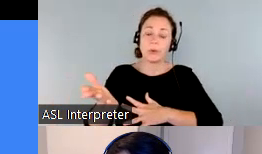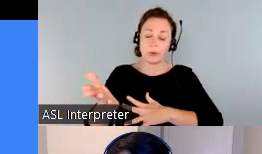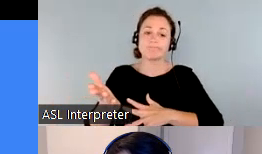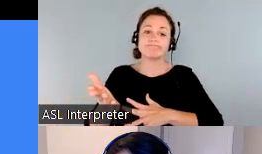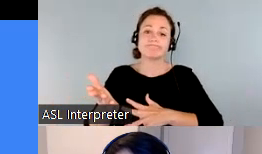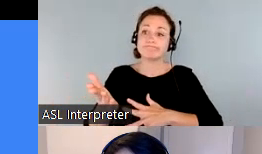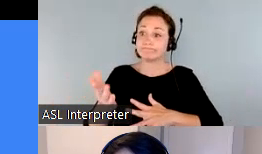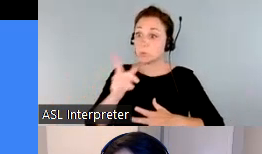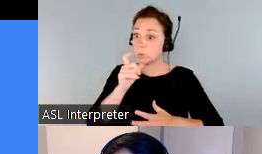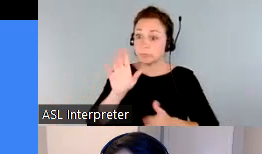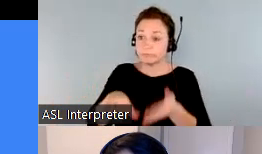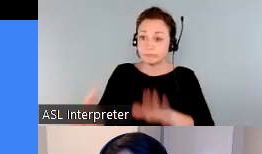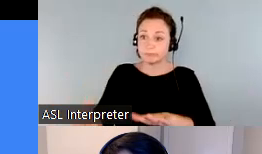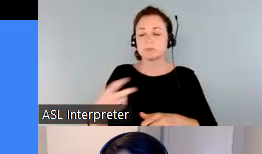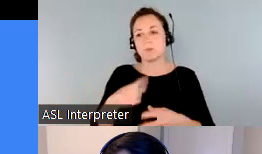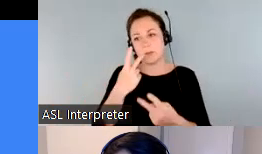out of it.